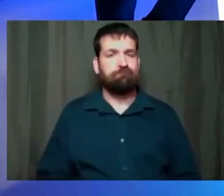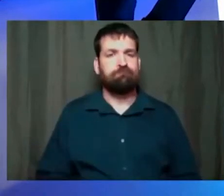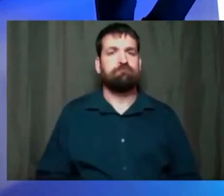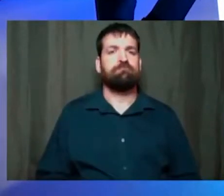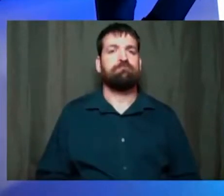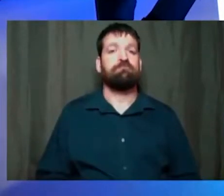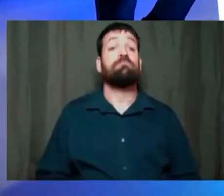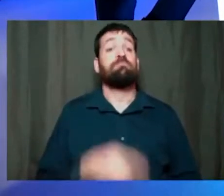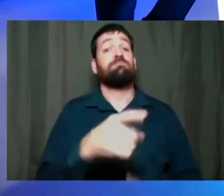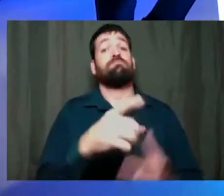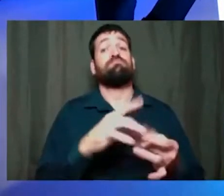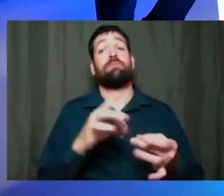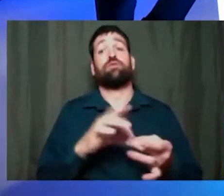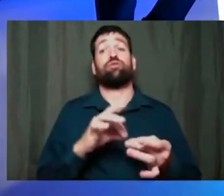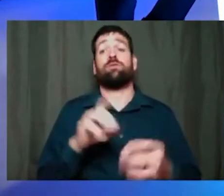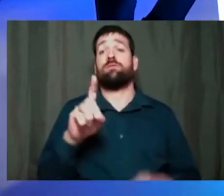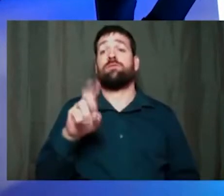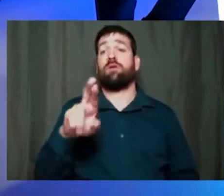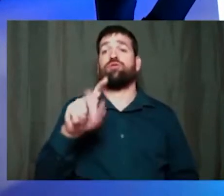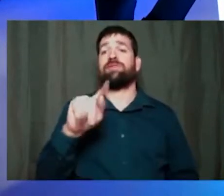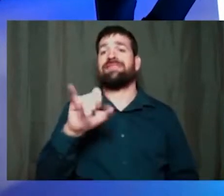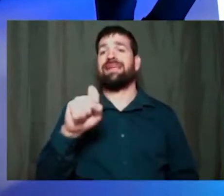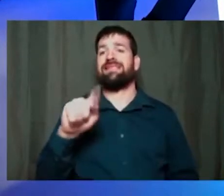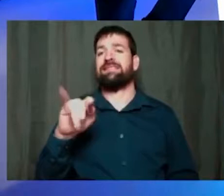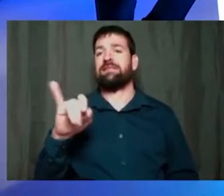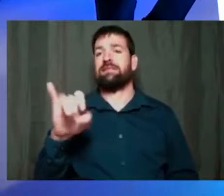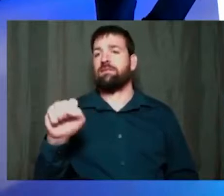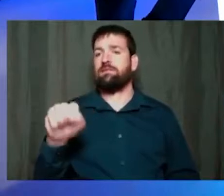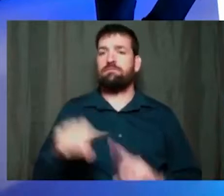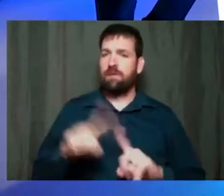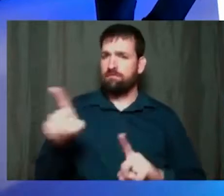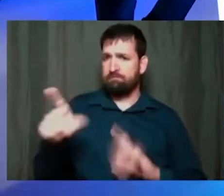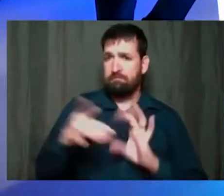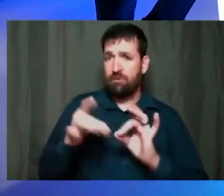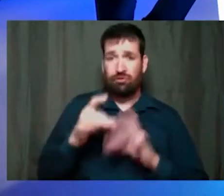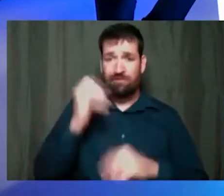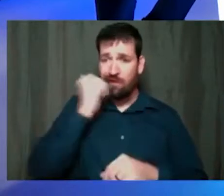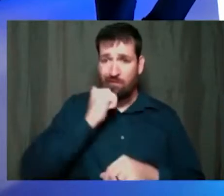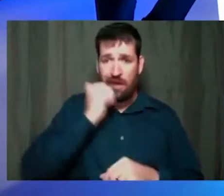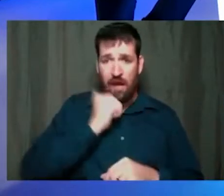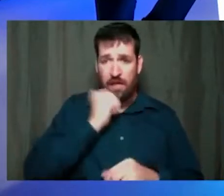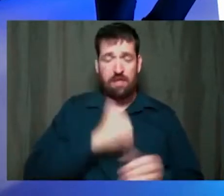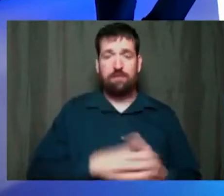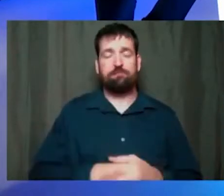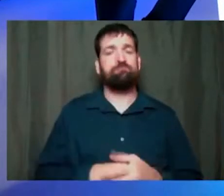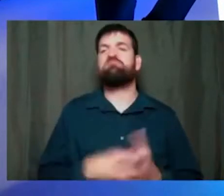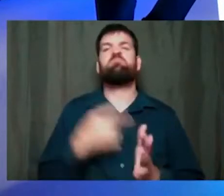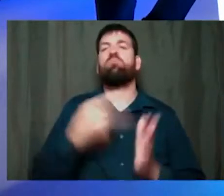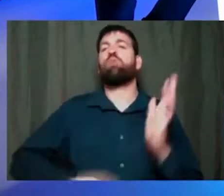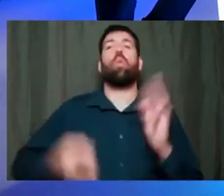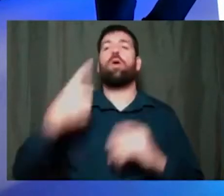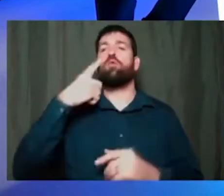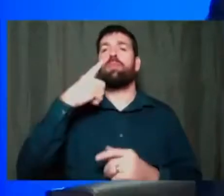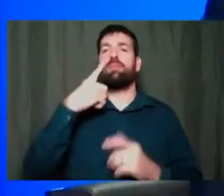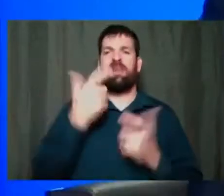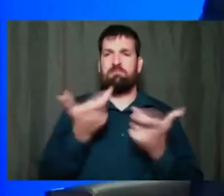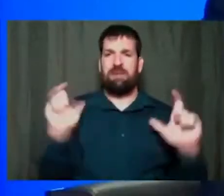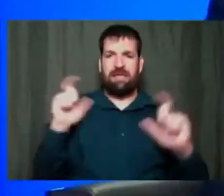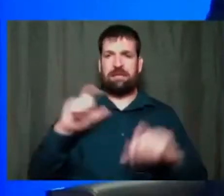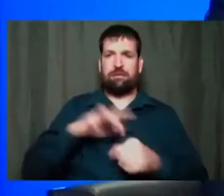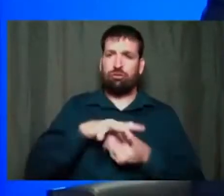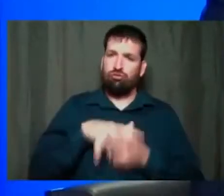at Dr. Sites, but what do you think is, because again, you deal with this on the daily, so what do you think is the major distress right now? I